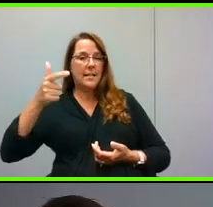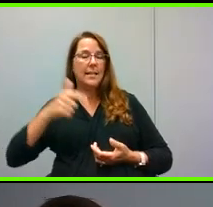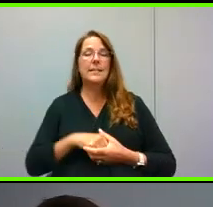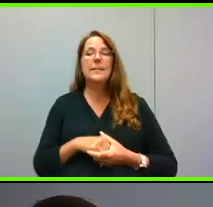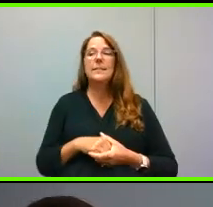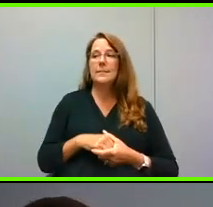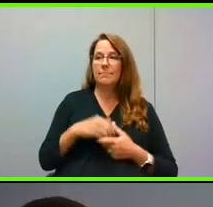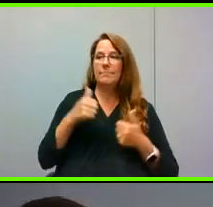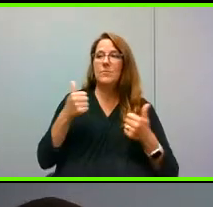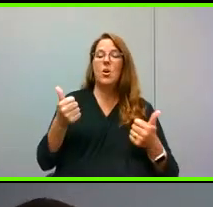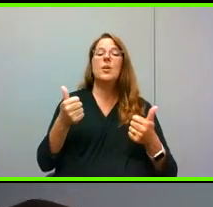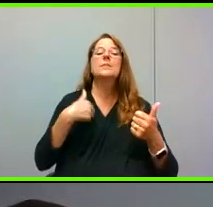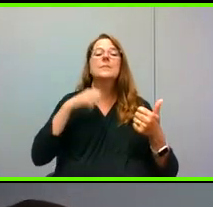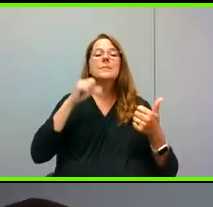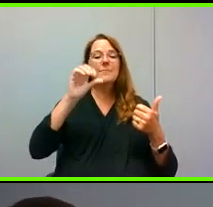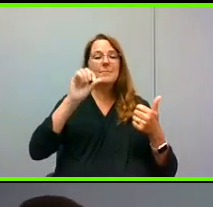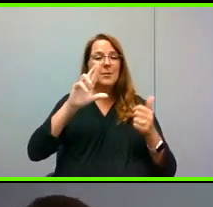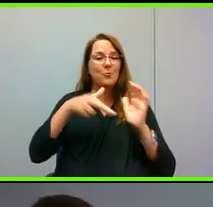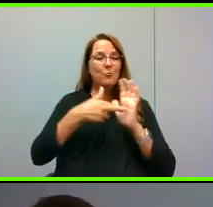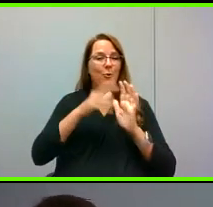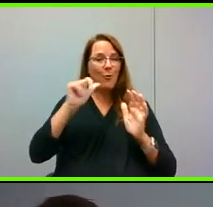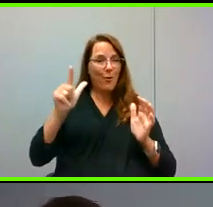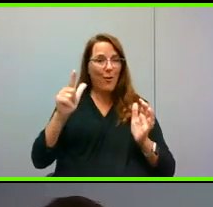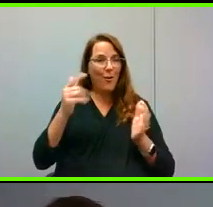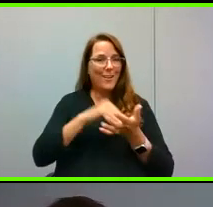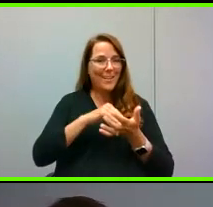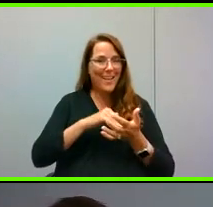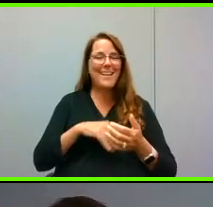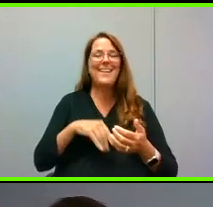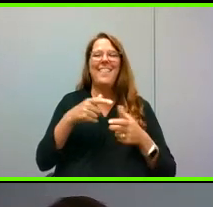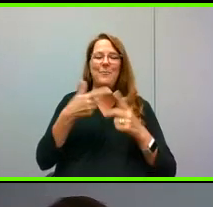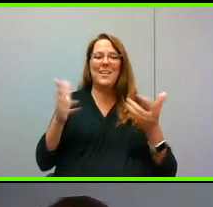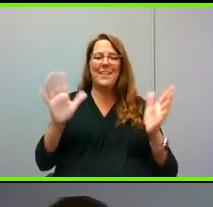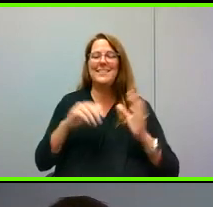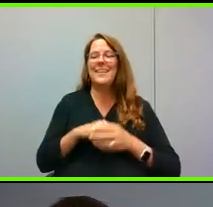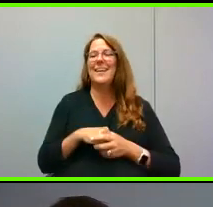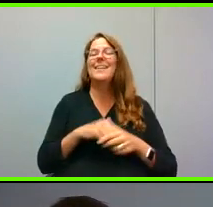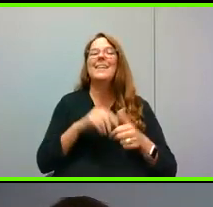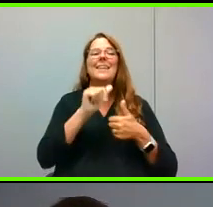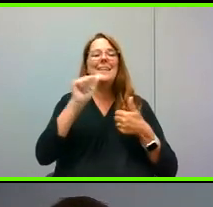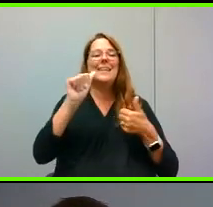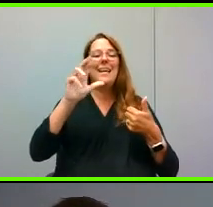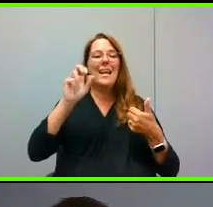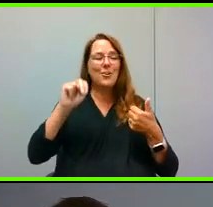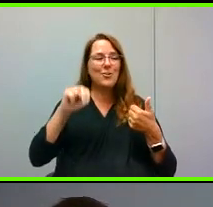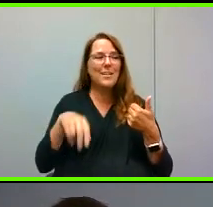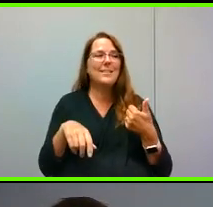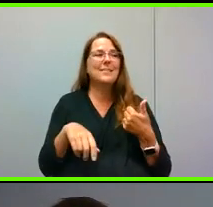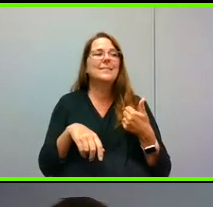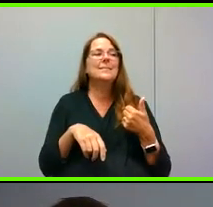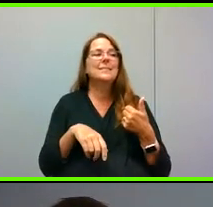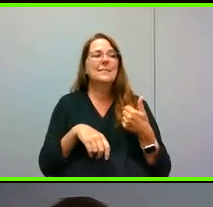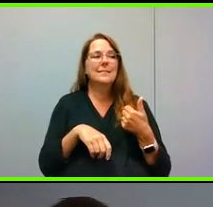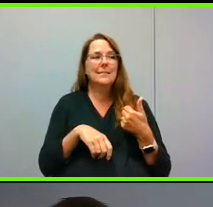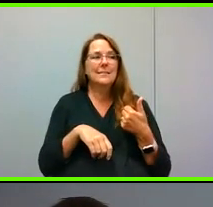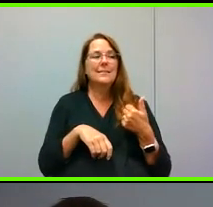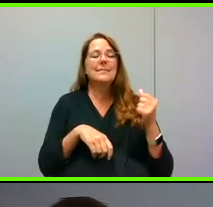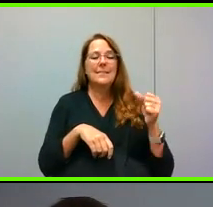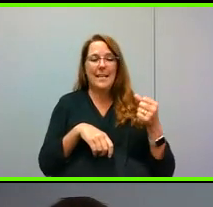Awesome. All right, got one more roll call and we'll get this done. Aaron Bissard,